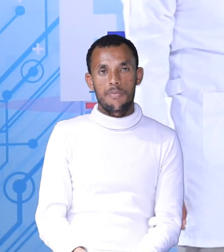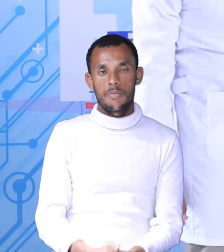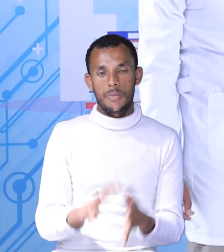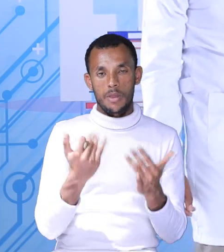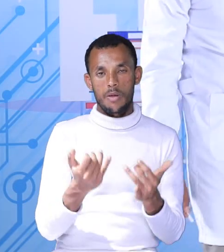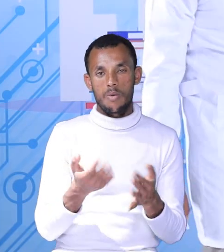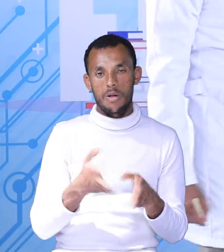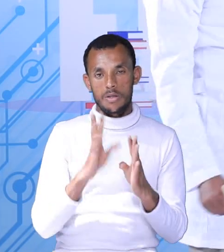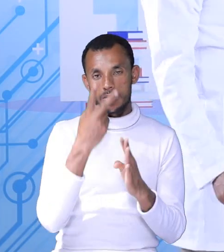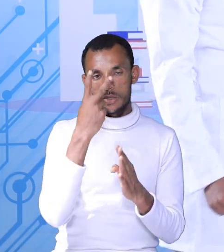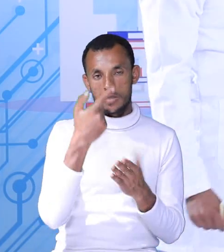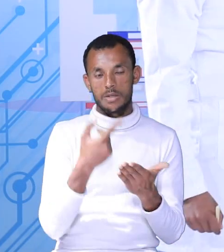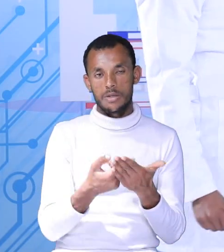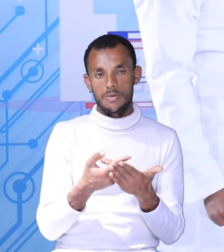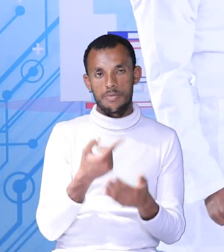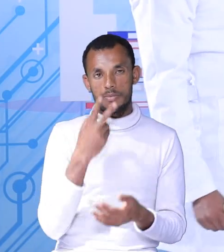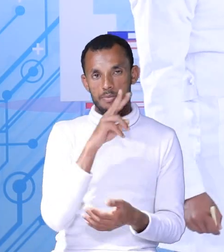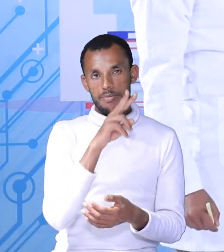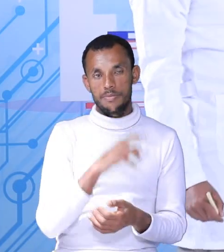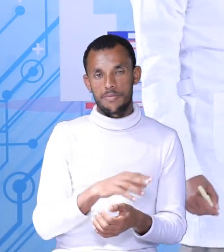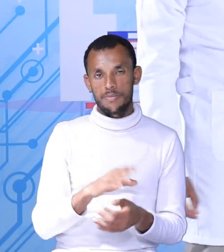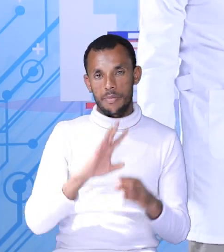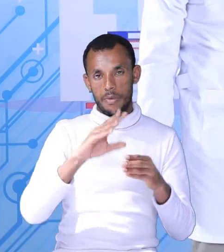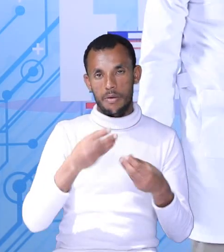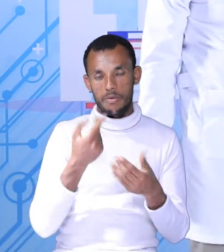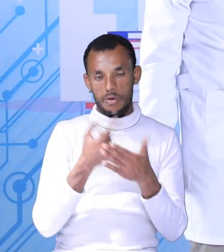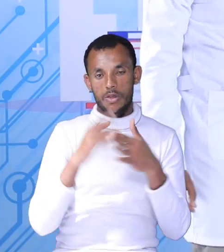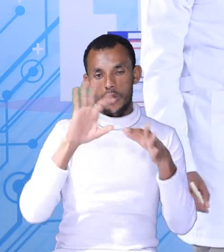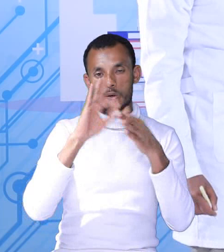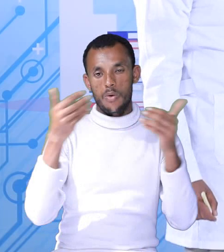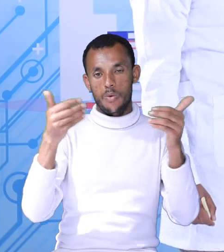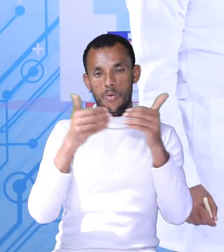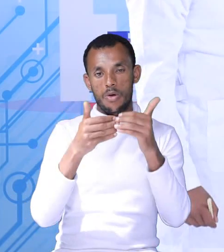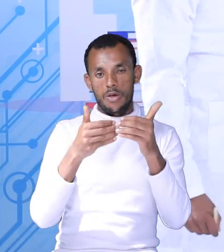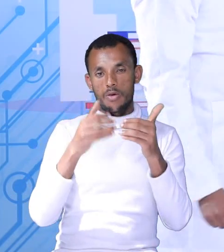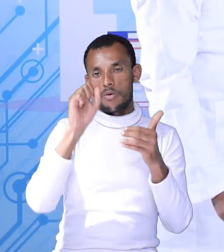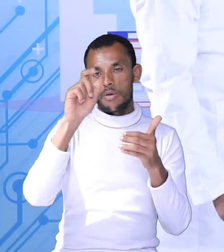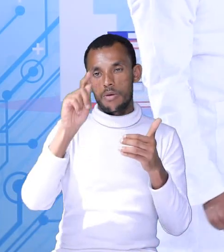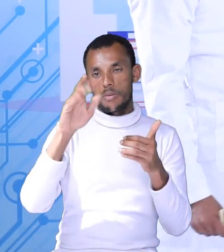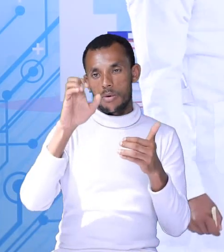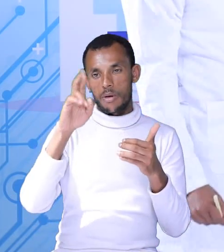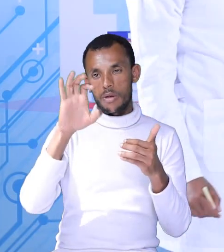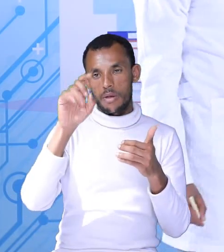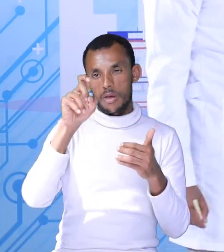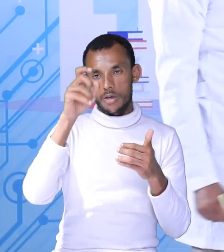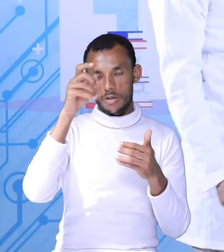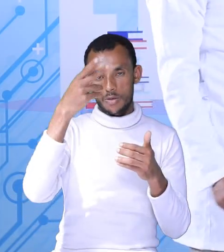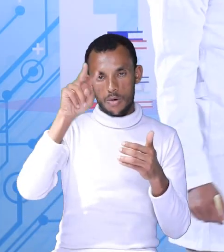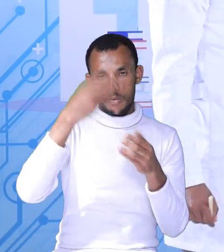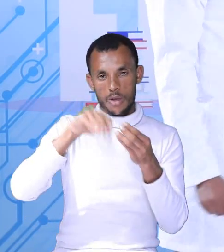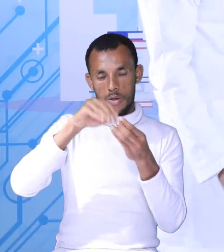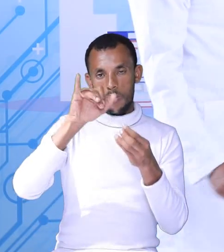Now let's see this one. Given this equation, it's the equation of a sphere. It's x squared plus y